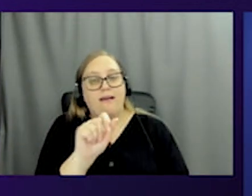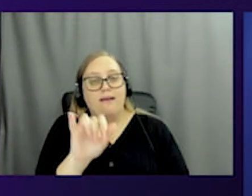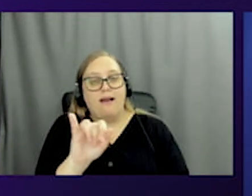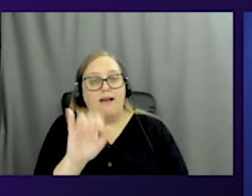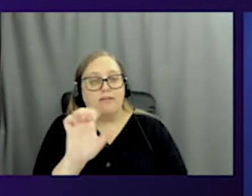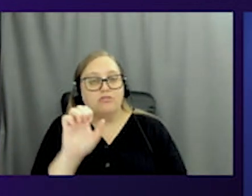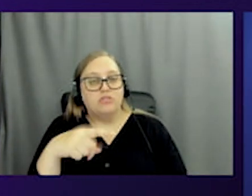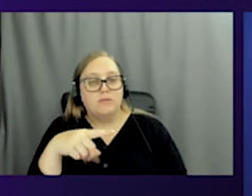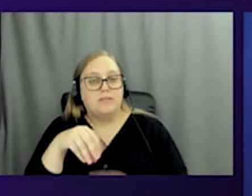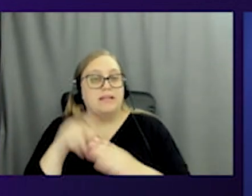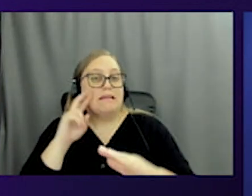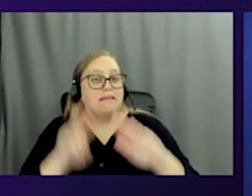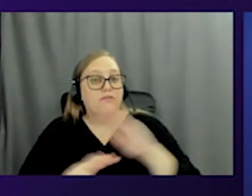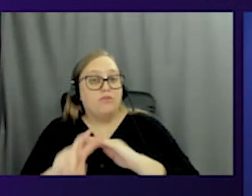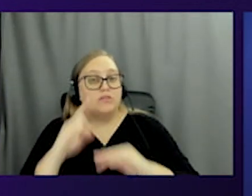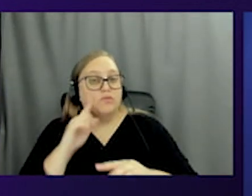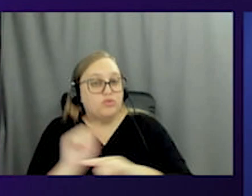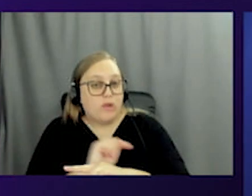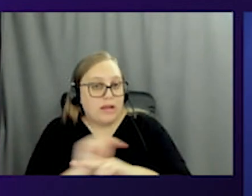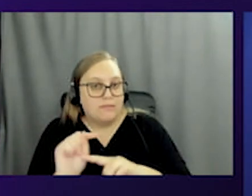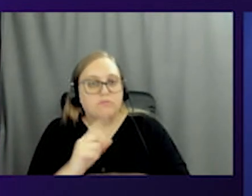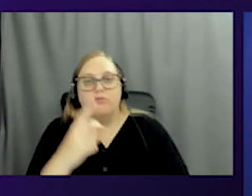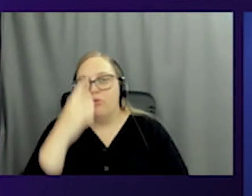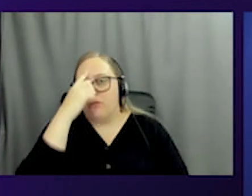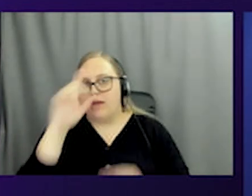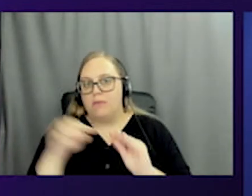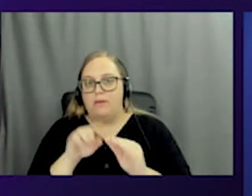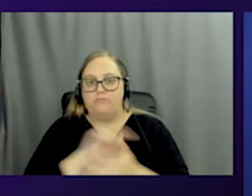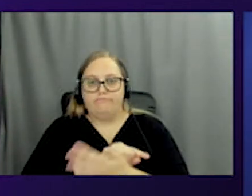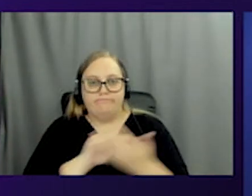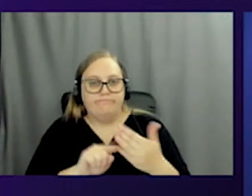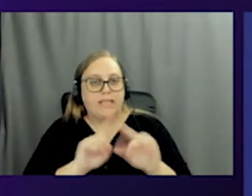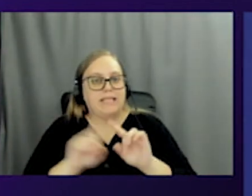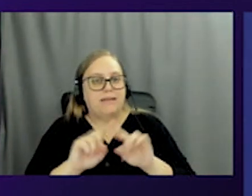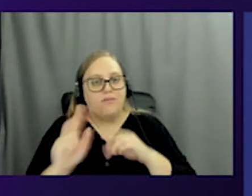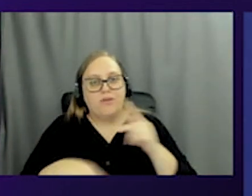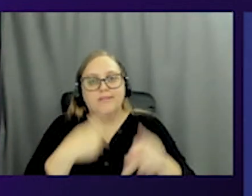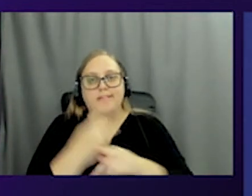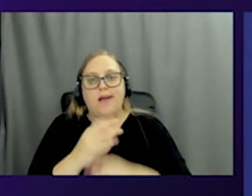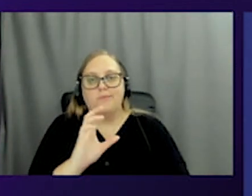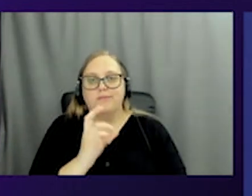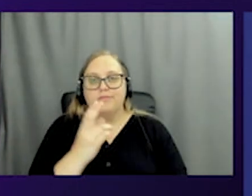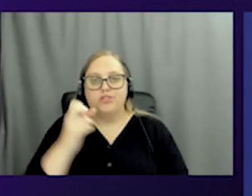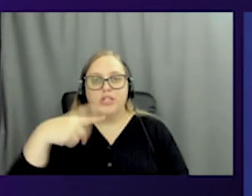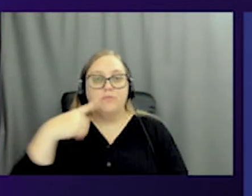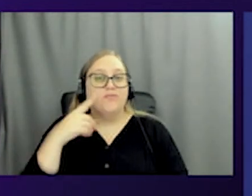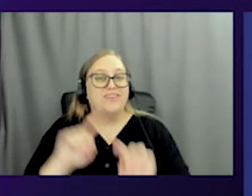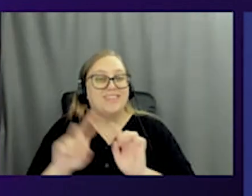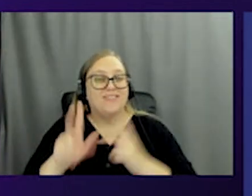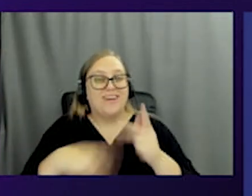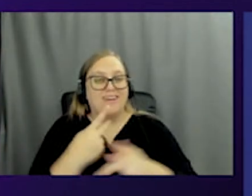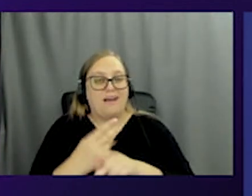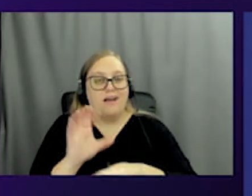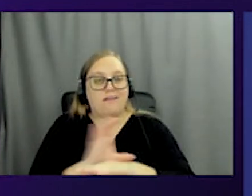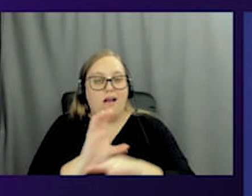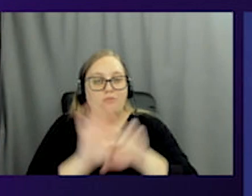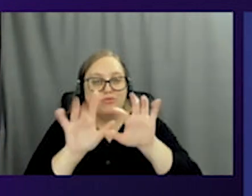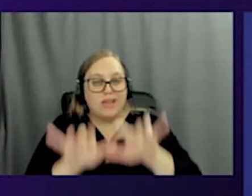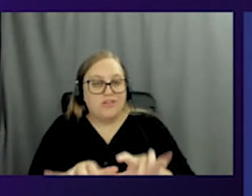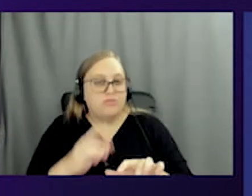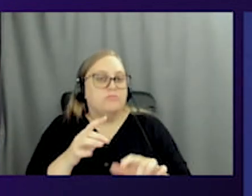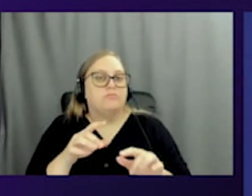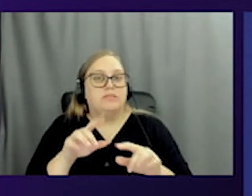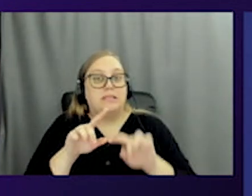in training. If you think about this, it's just also different type of chips designed for different type of computation in different